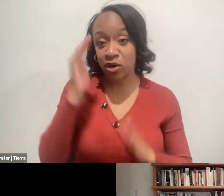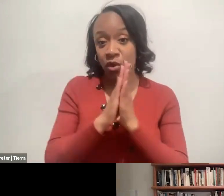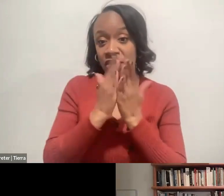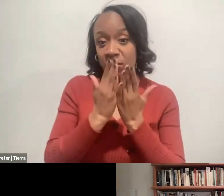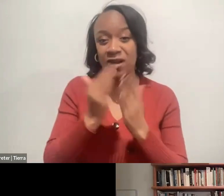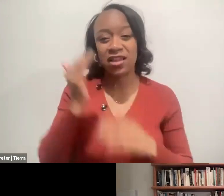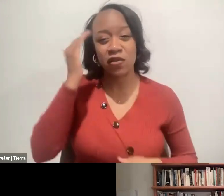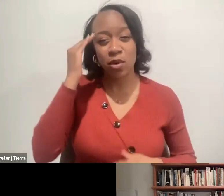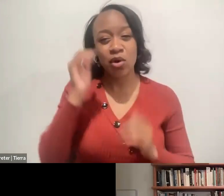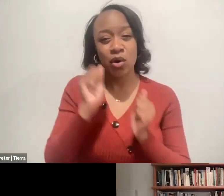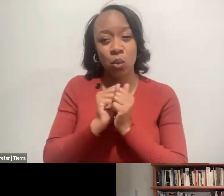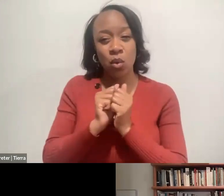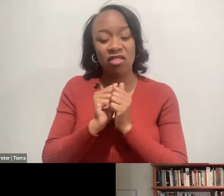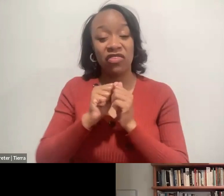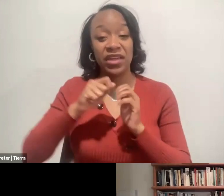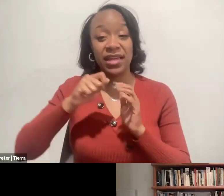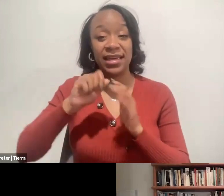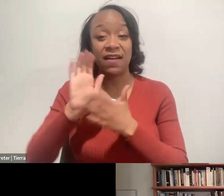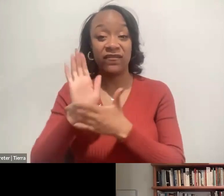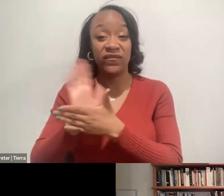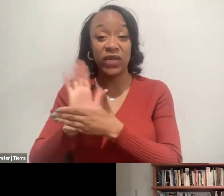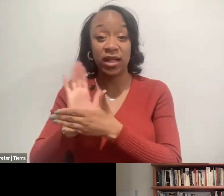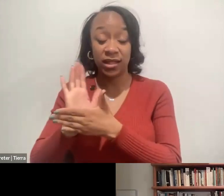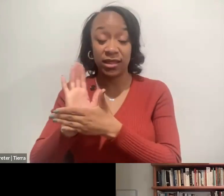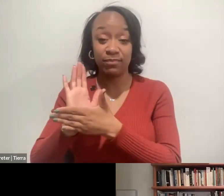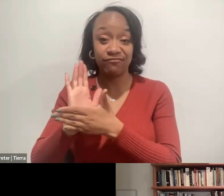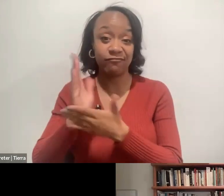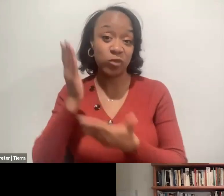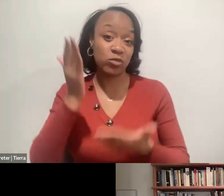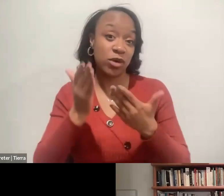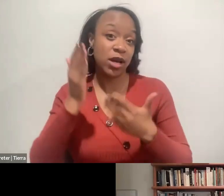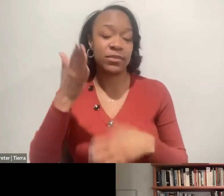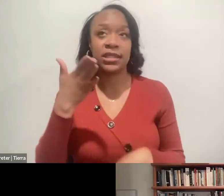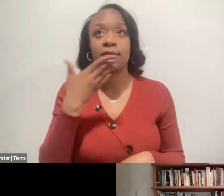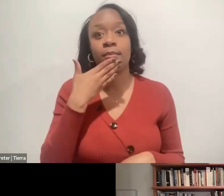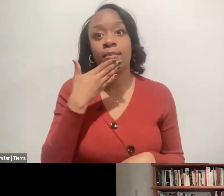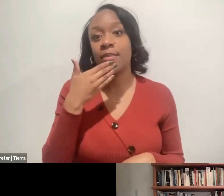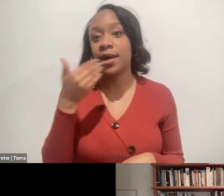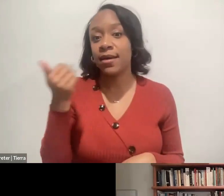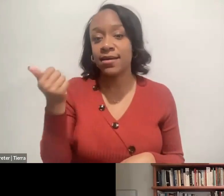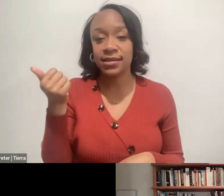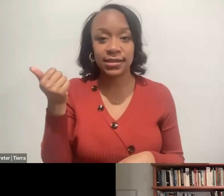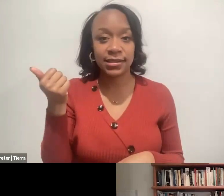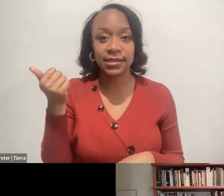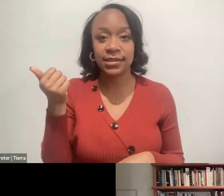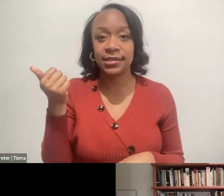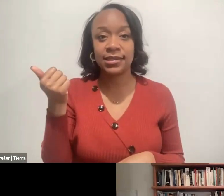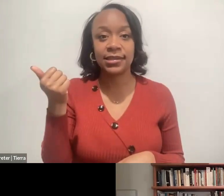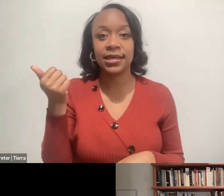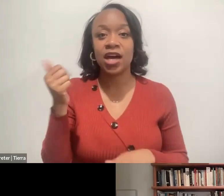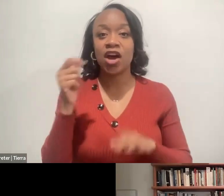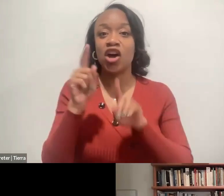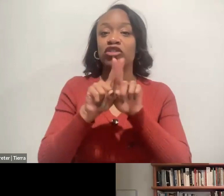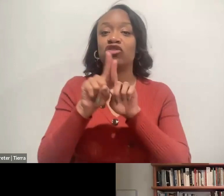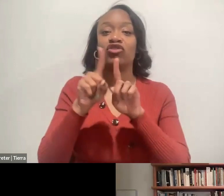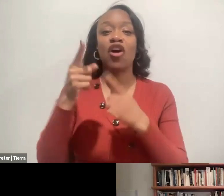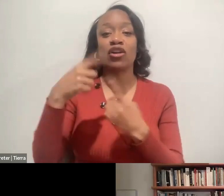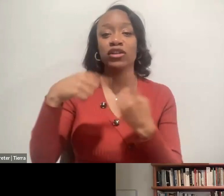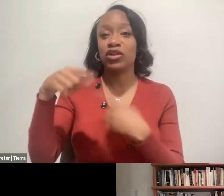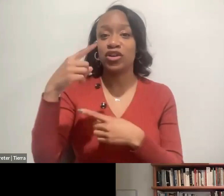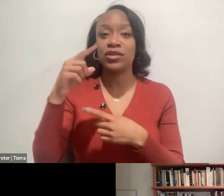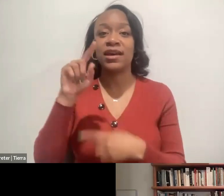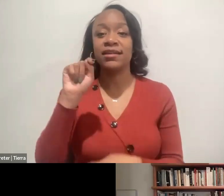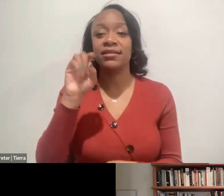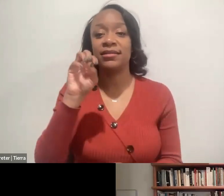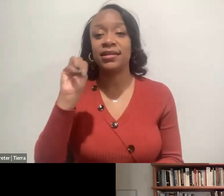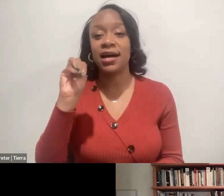the film, which was perhaps the best star turn that Tom Cruise ever provided to the